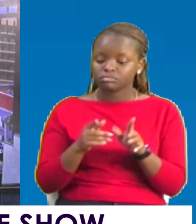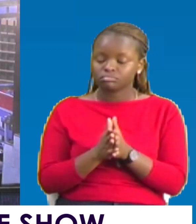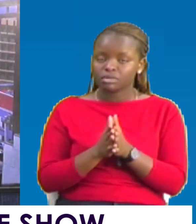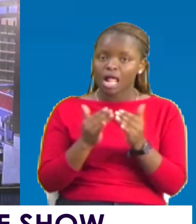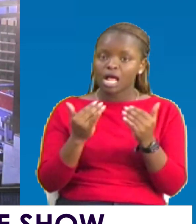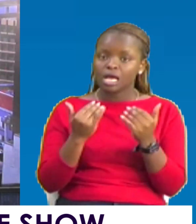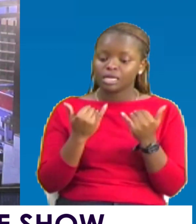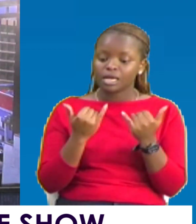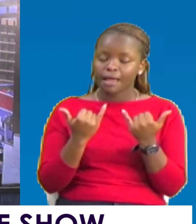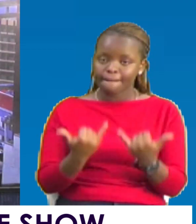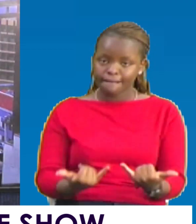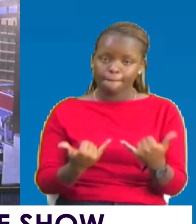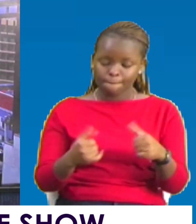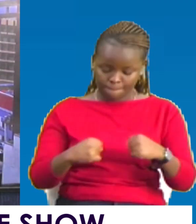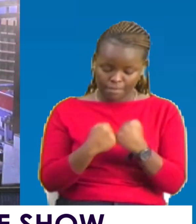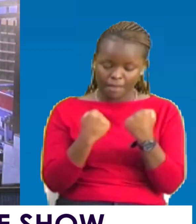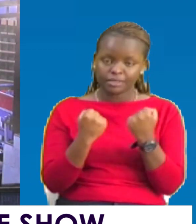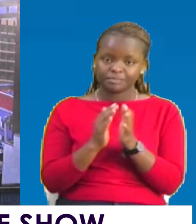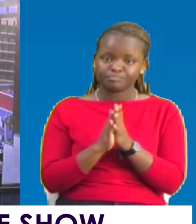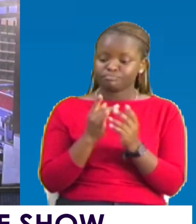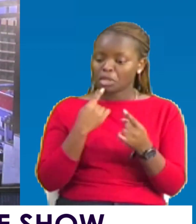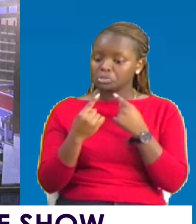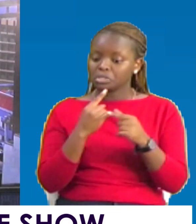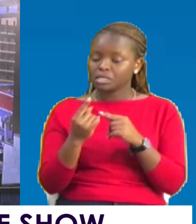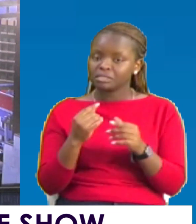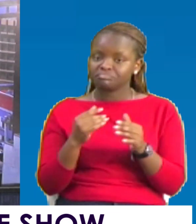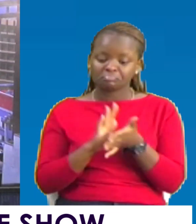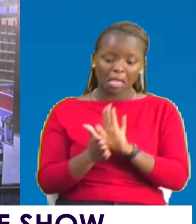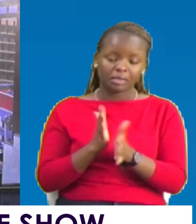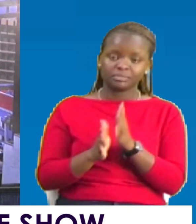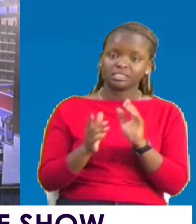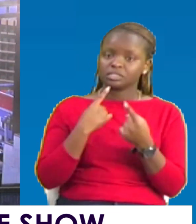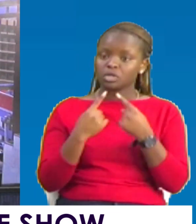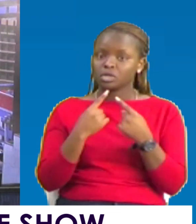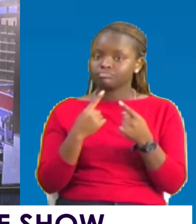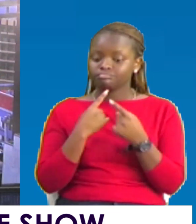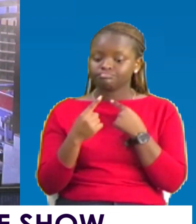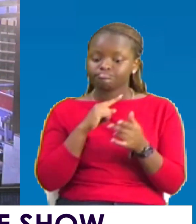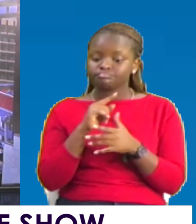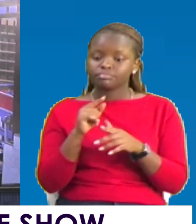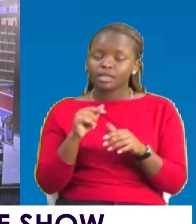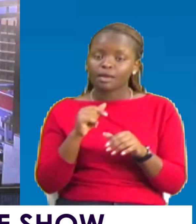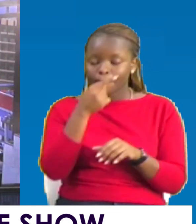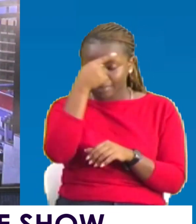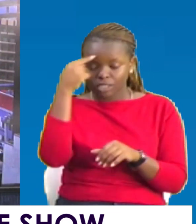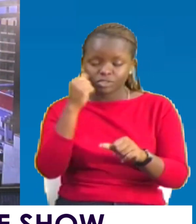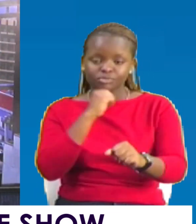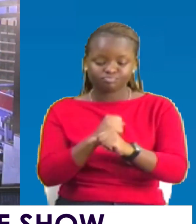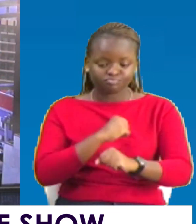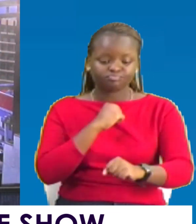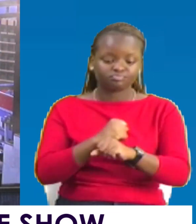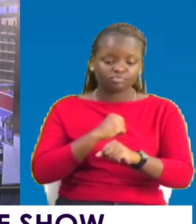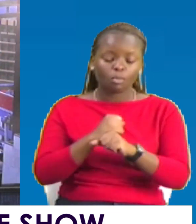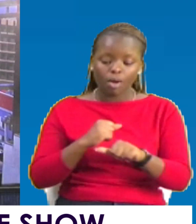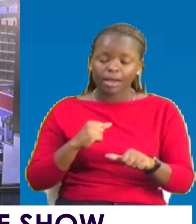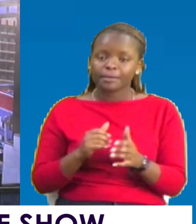happening now. And not just talking empty talk. We talk it because we are working it.